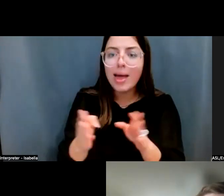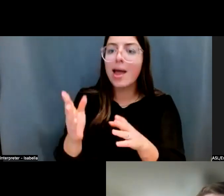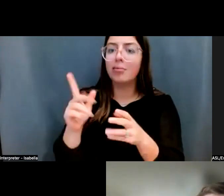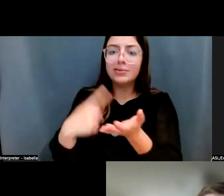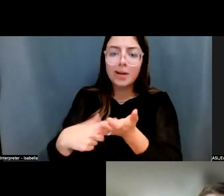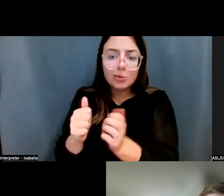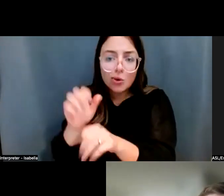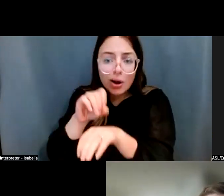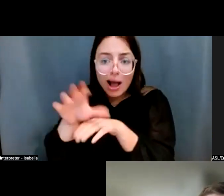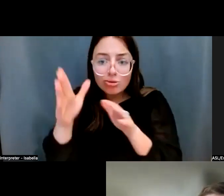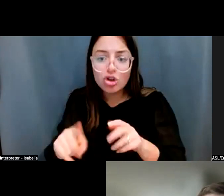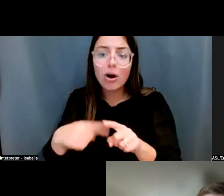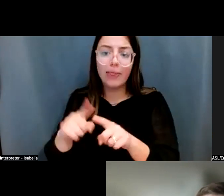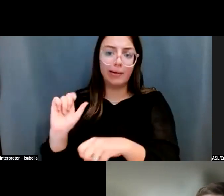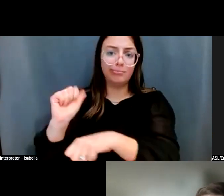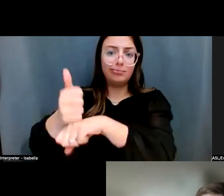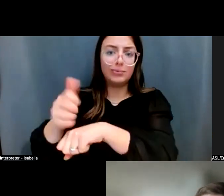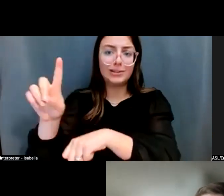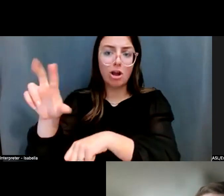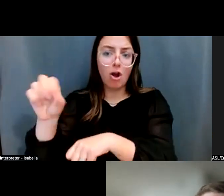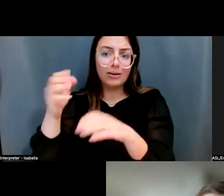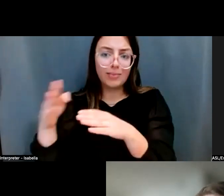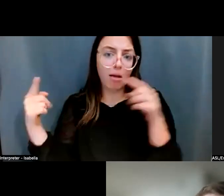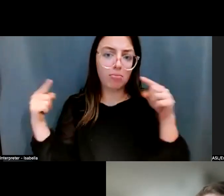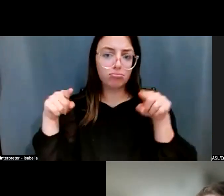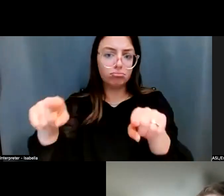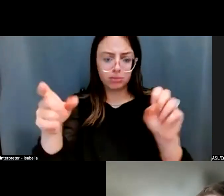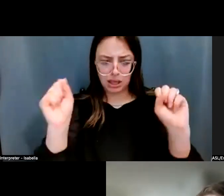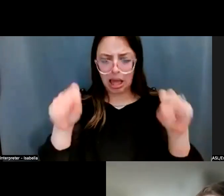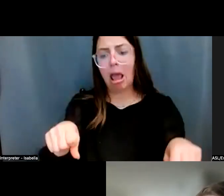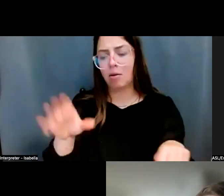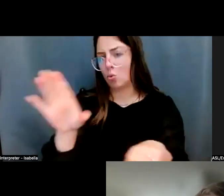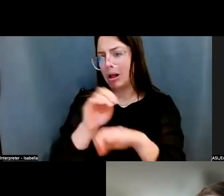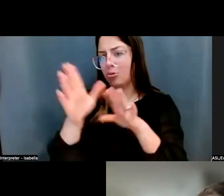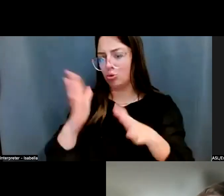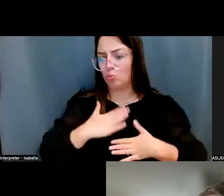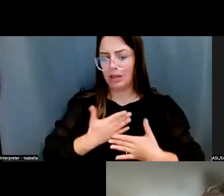place with DRS, that should be an option. That should be something that your counselor is willing to collaborate with you on.